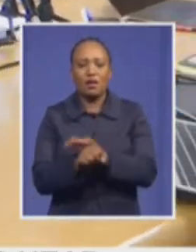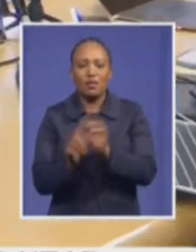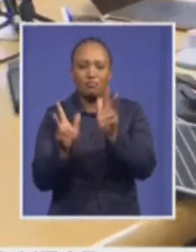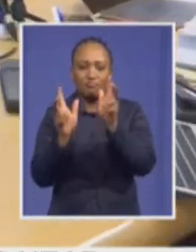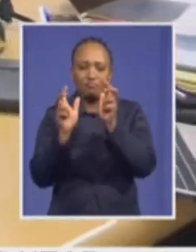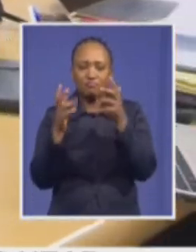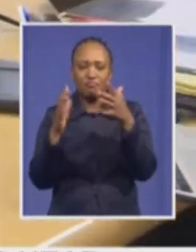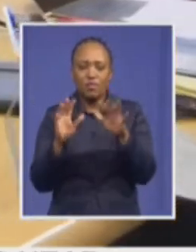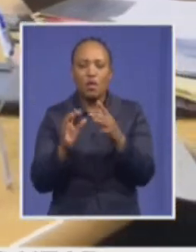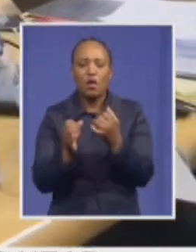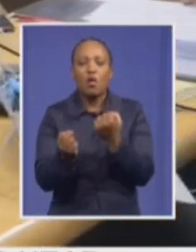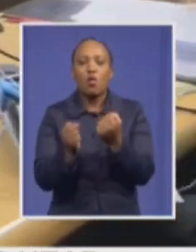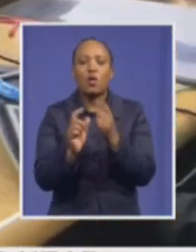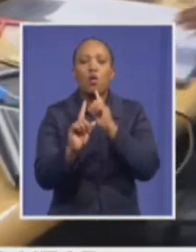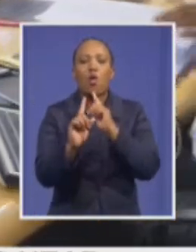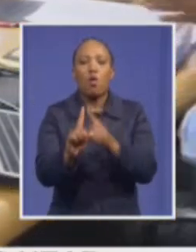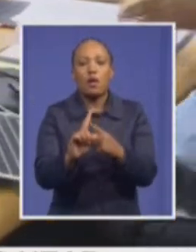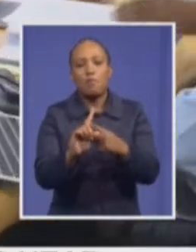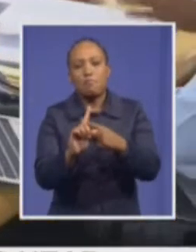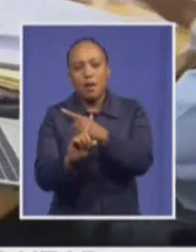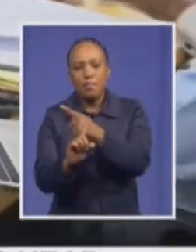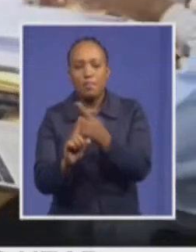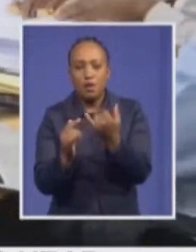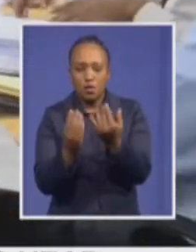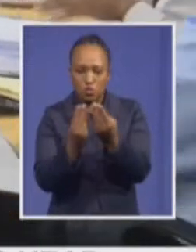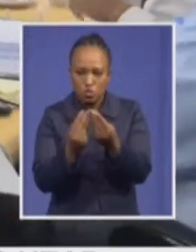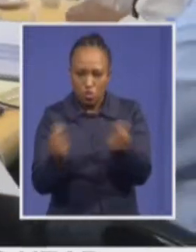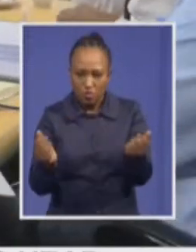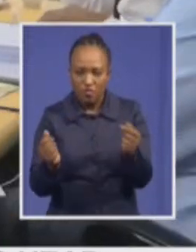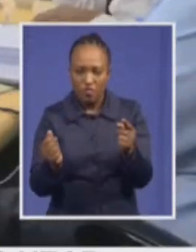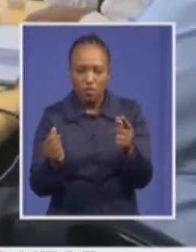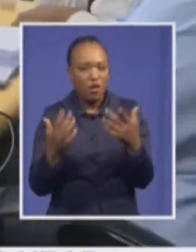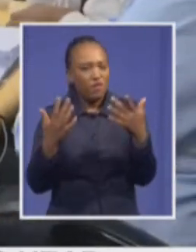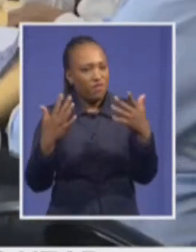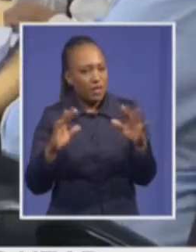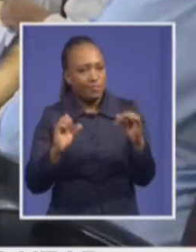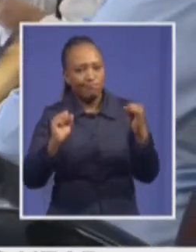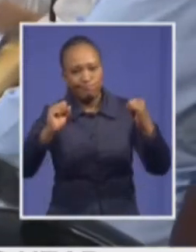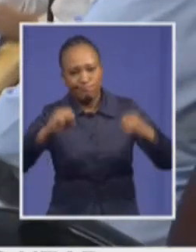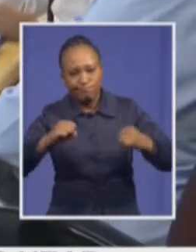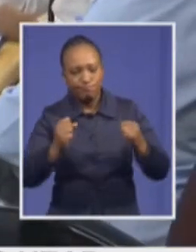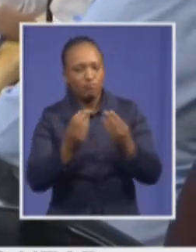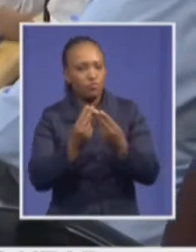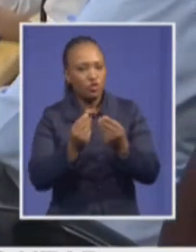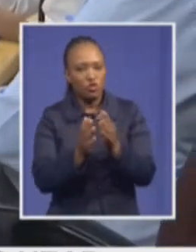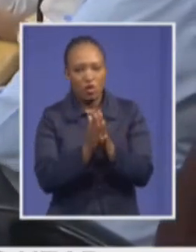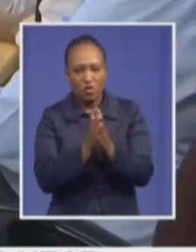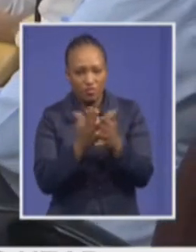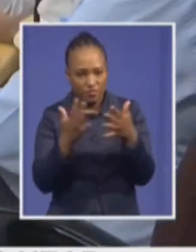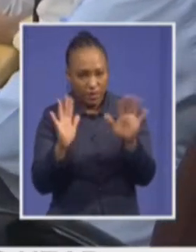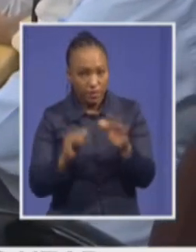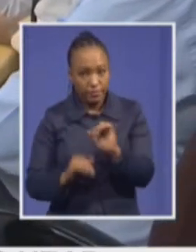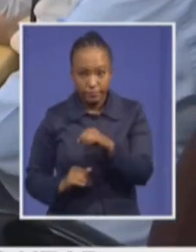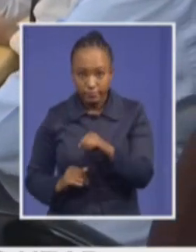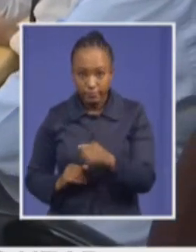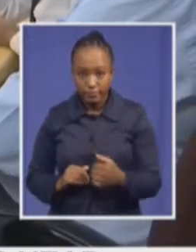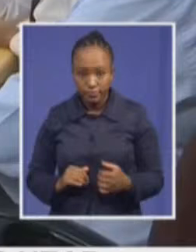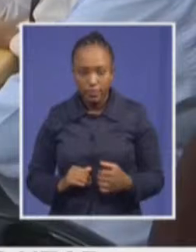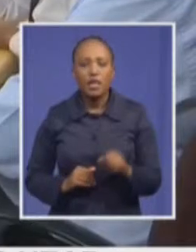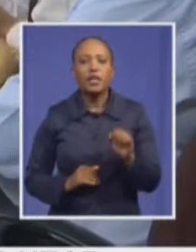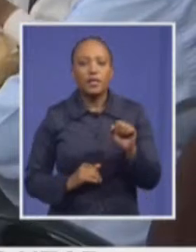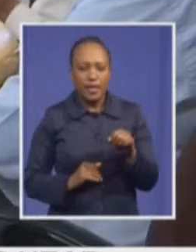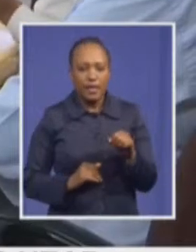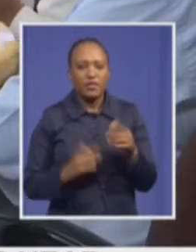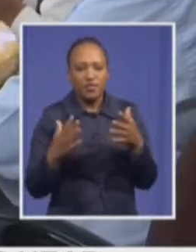you've got to deal with it. Now you settle that also with Norton's, right? Yes. So everything is settled, there's a final